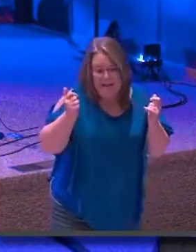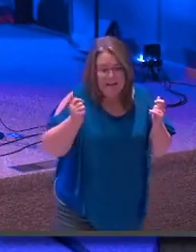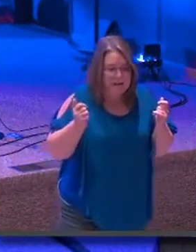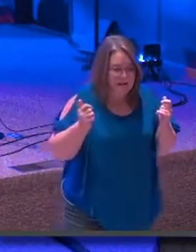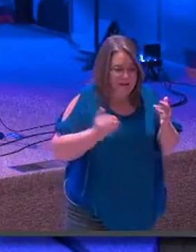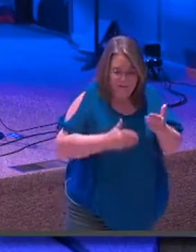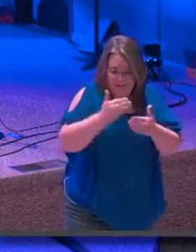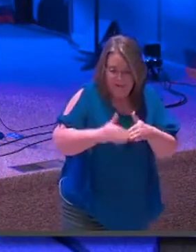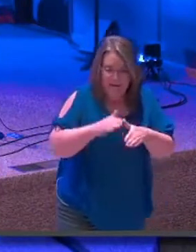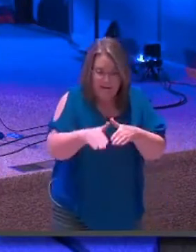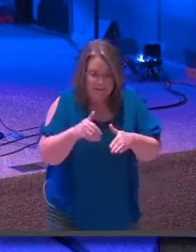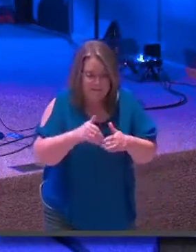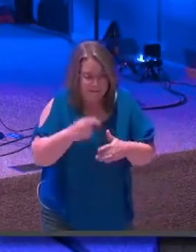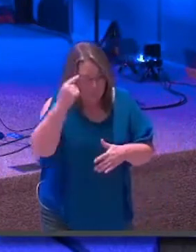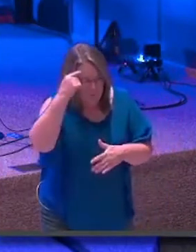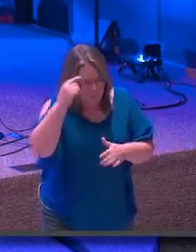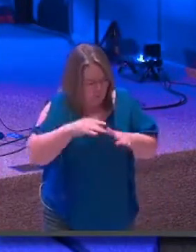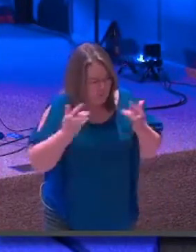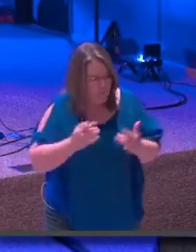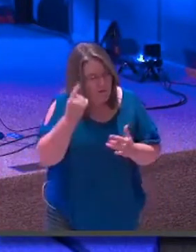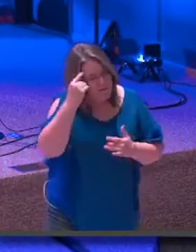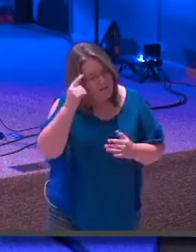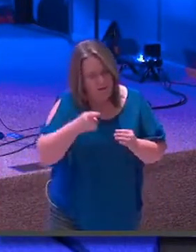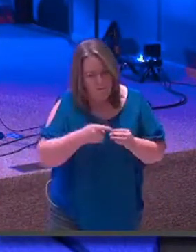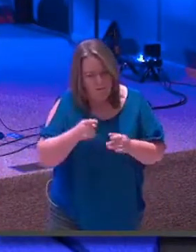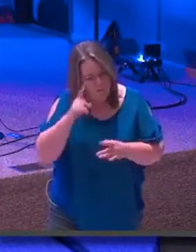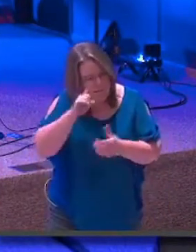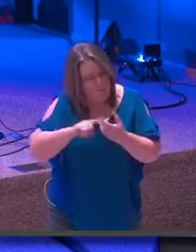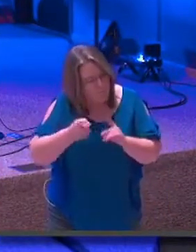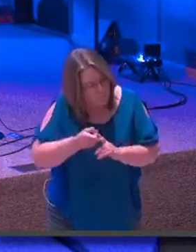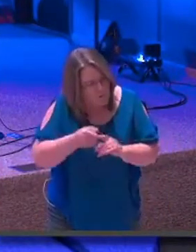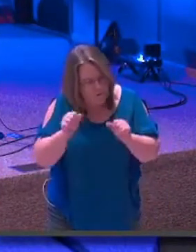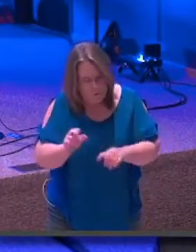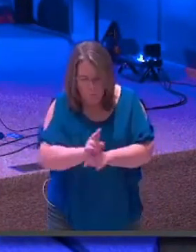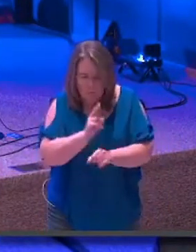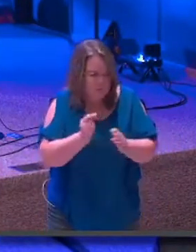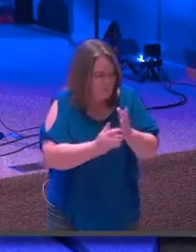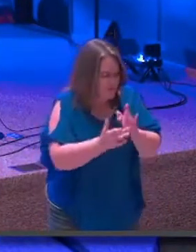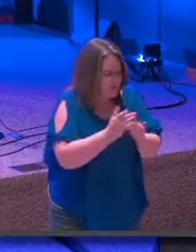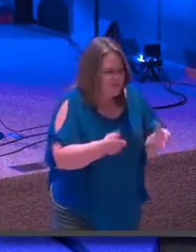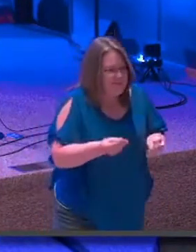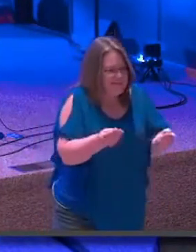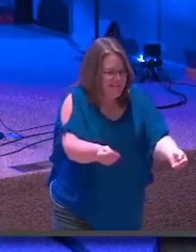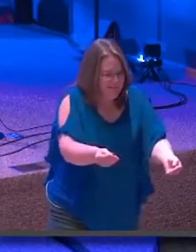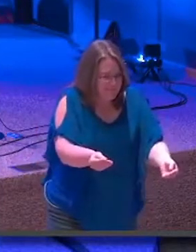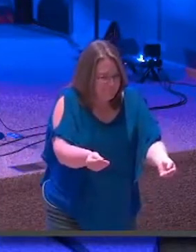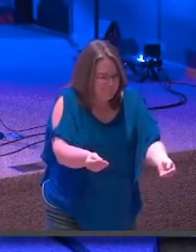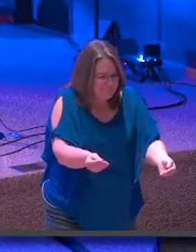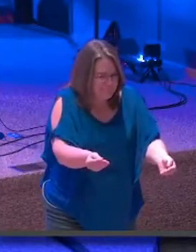their brains and hearts to think about their friend who could really use what Jesus was giving out.